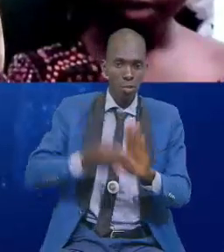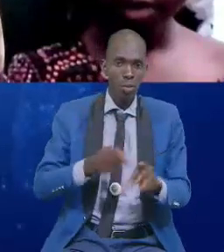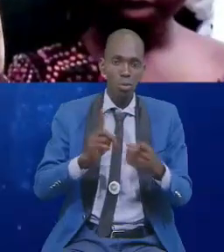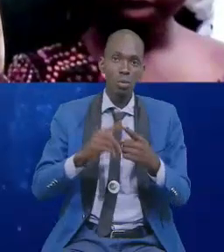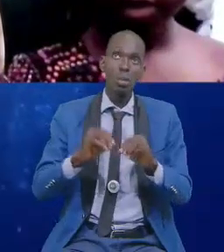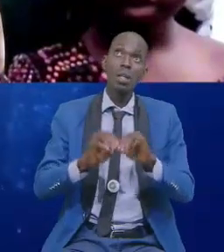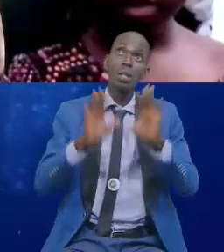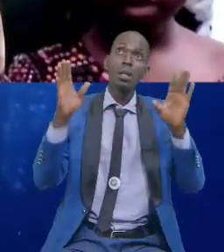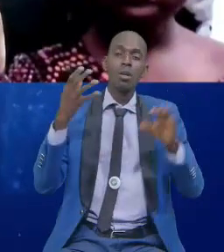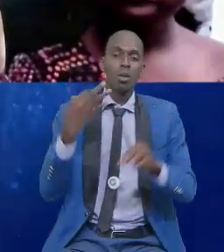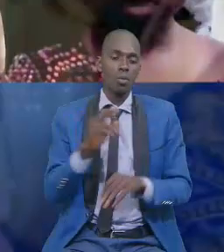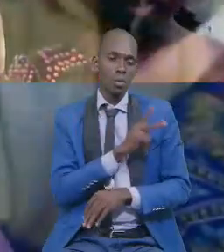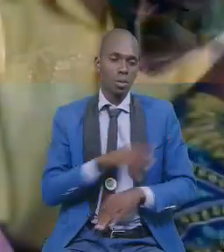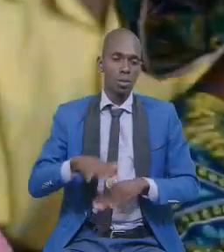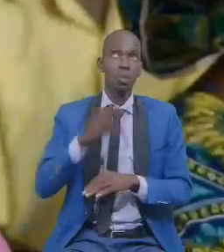of God.